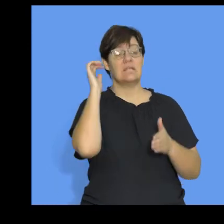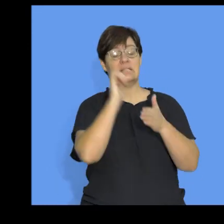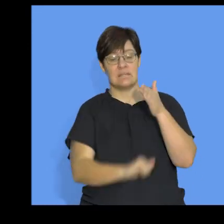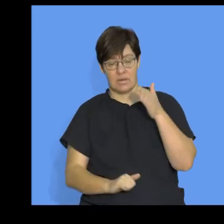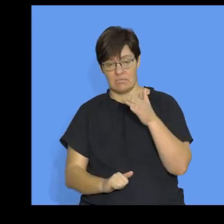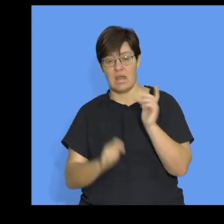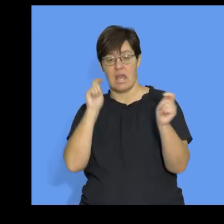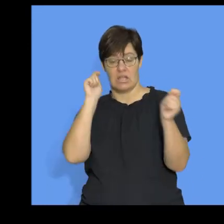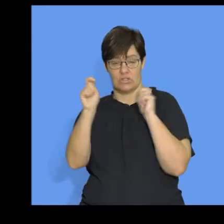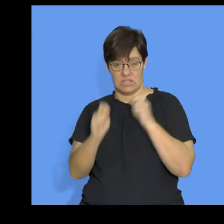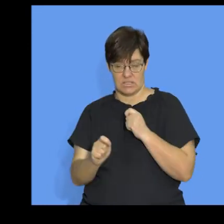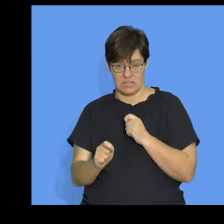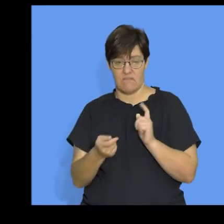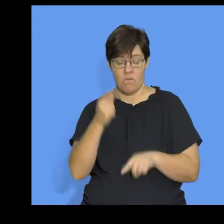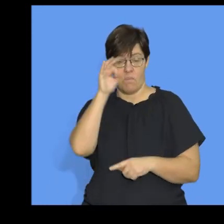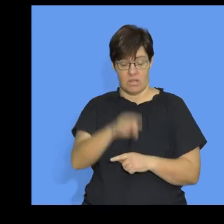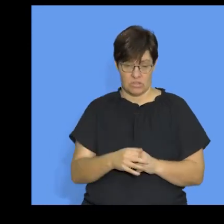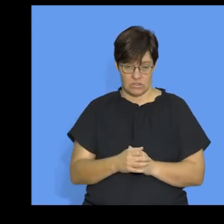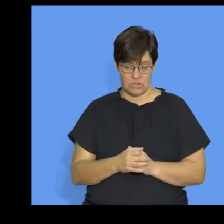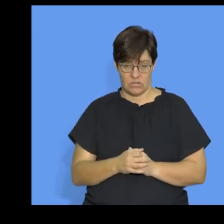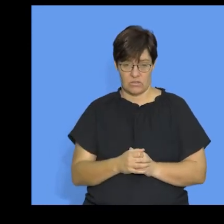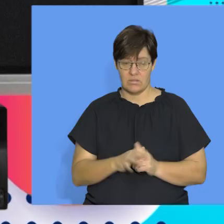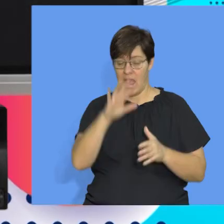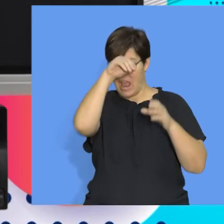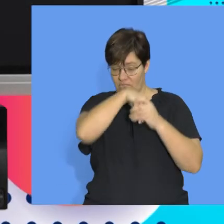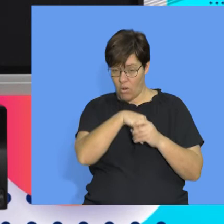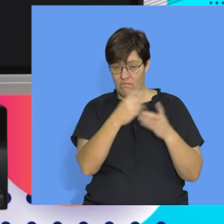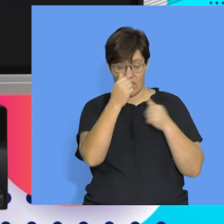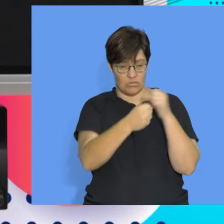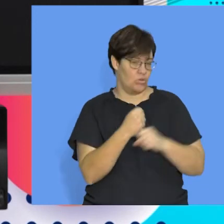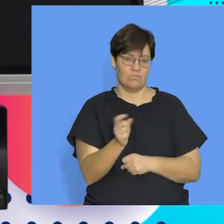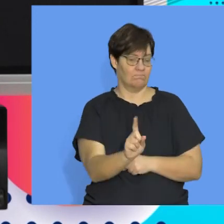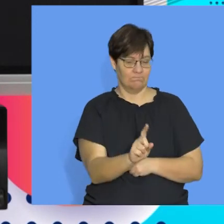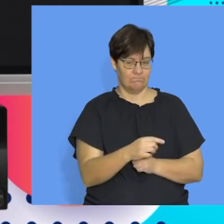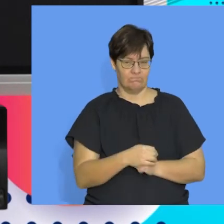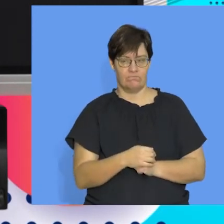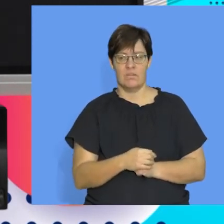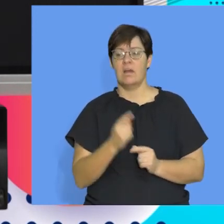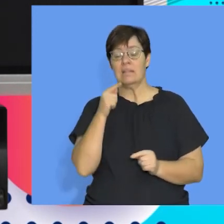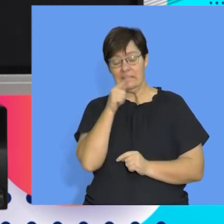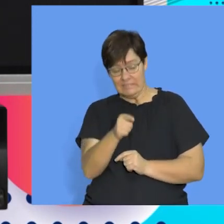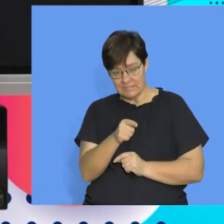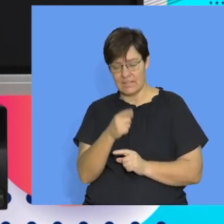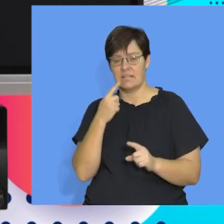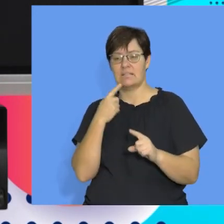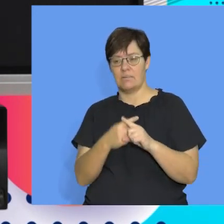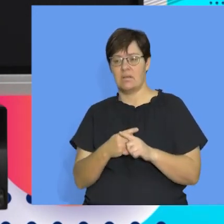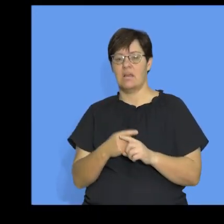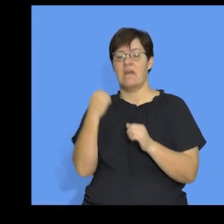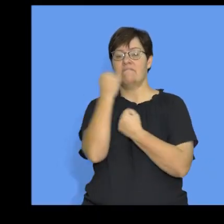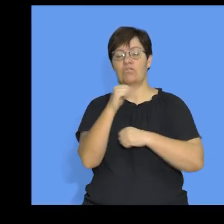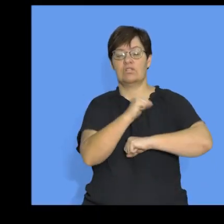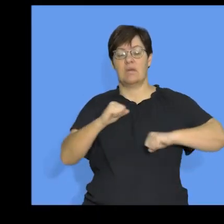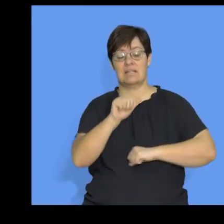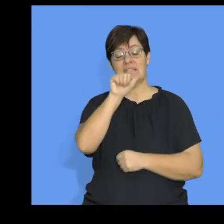adjustment for March, which is not part of the financial year. Then you multiply it by factory space was